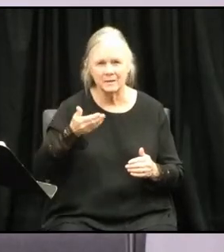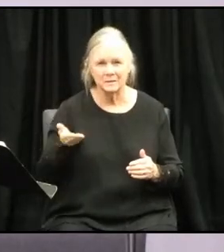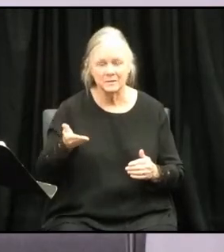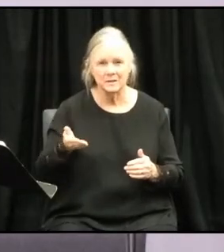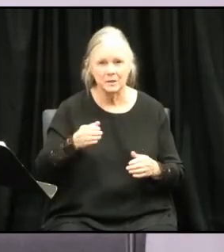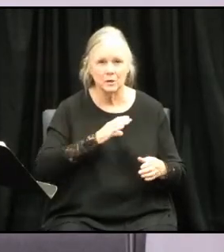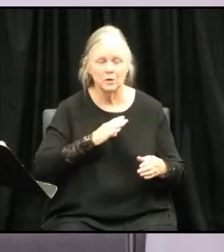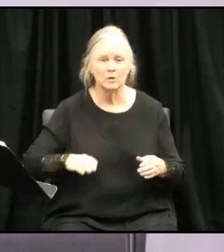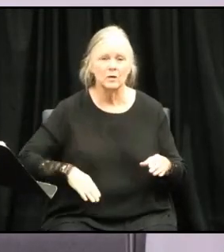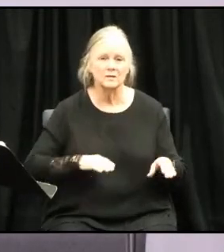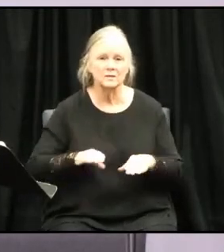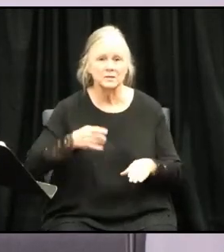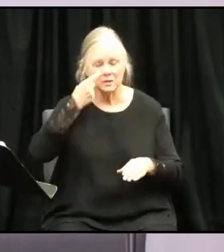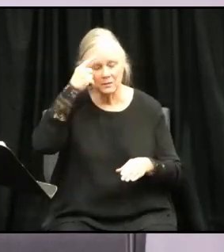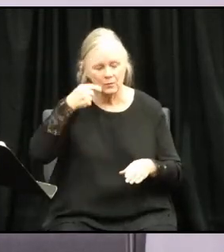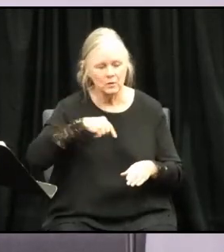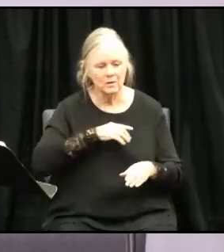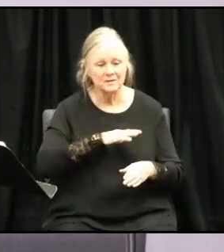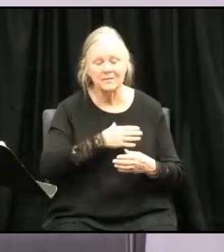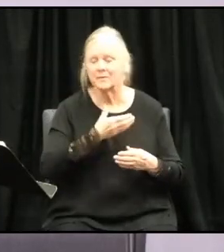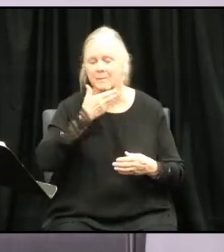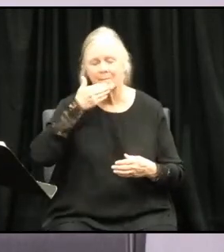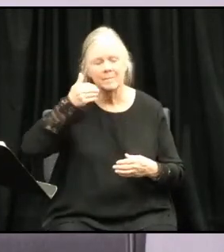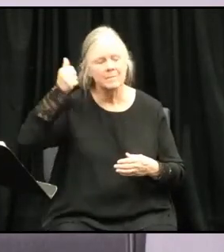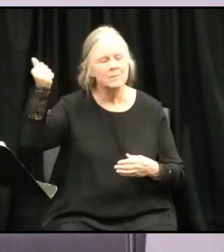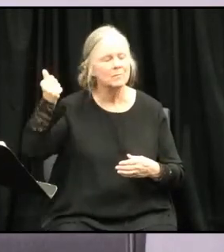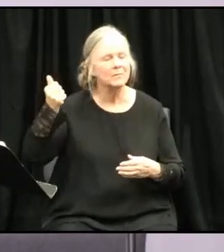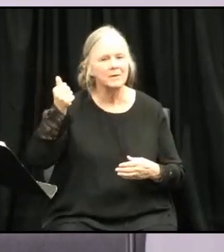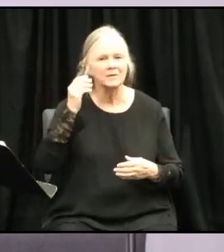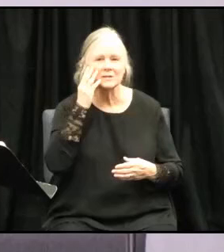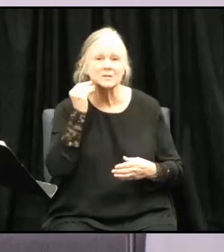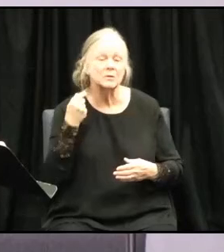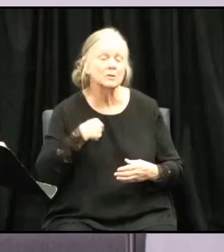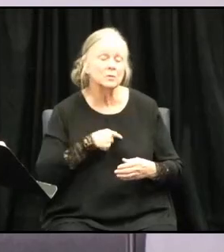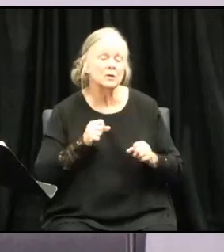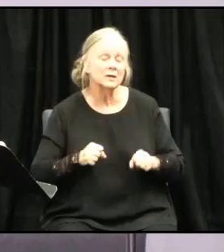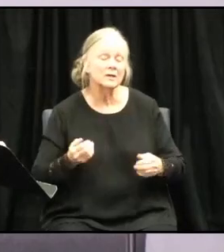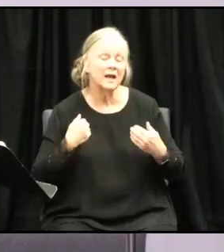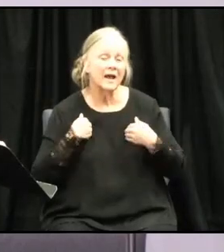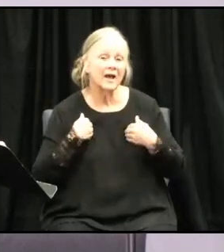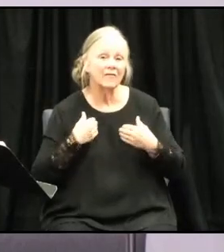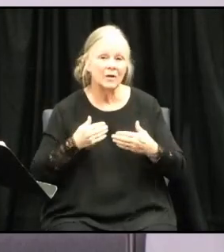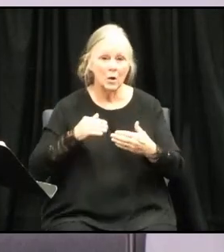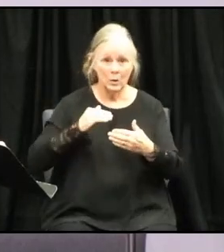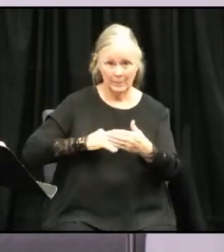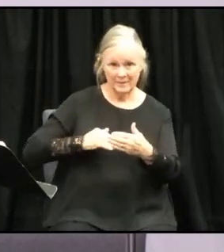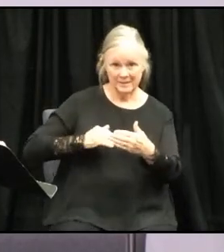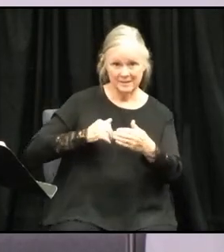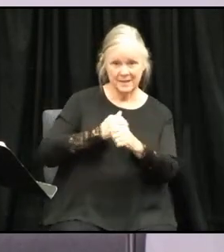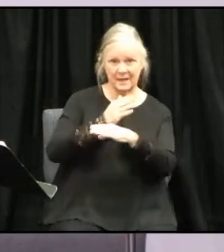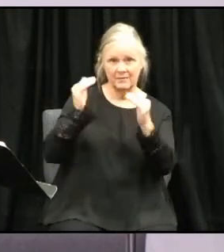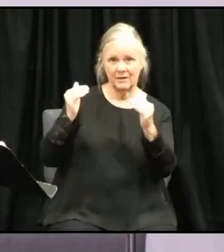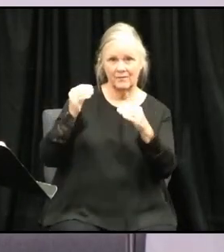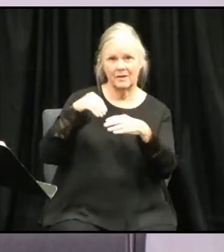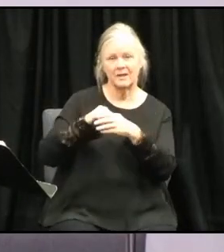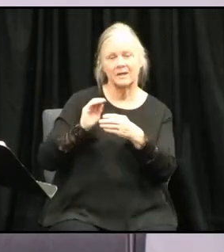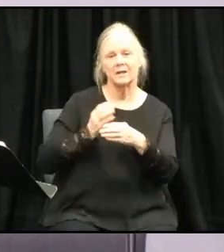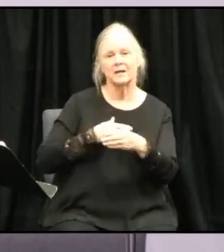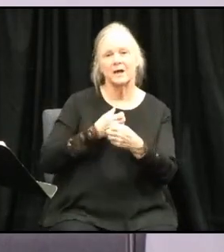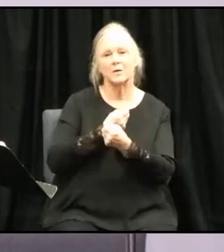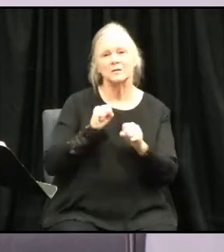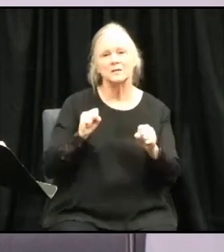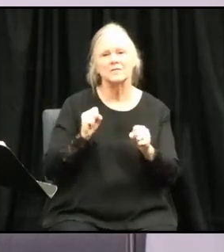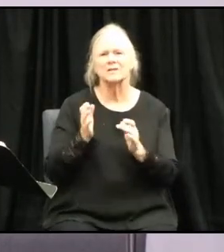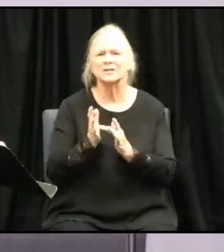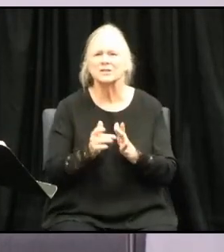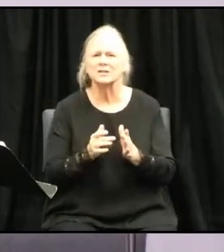the greatest experience we can ever have this side of heaven in our salvation. He has removed